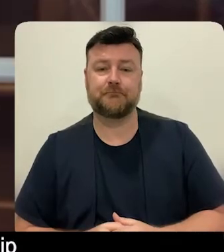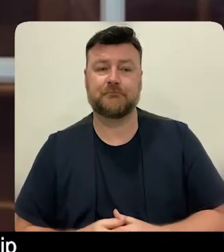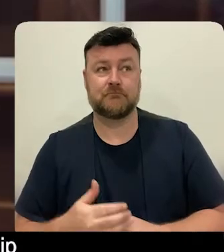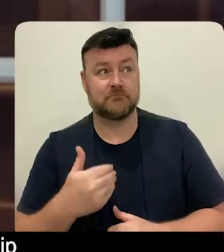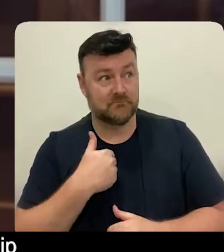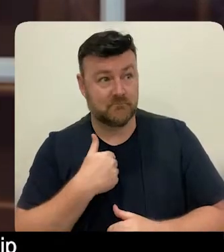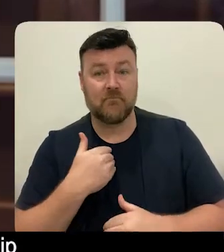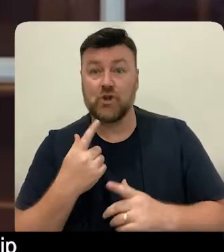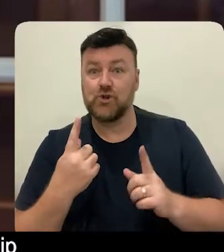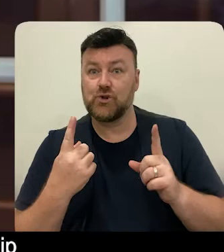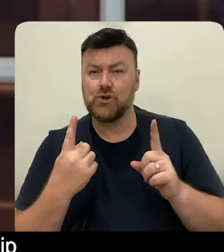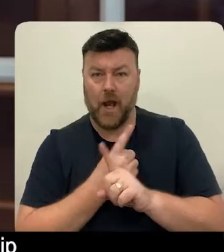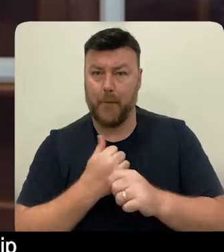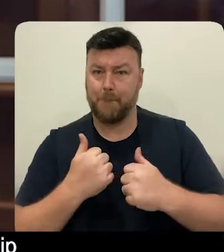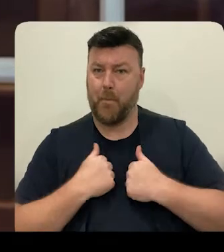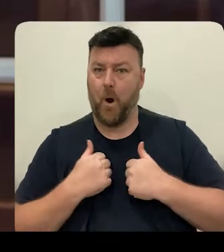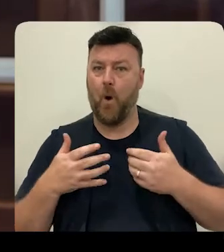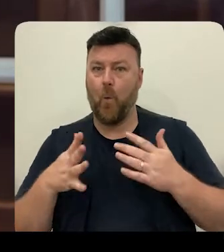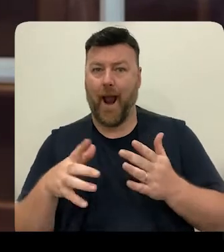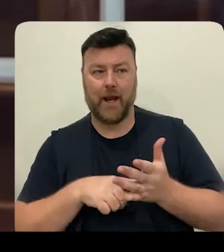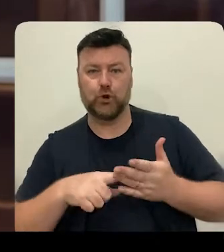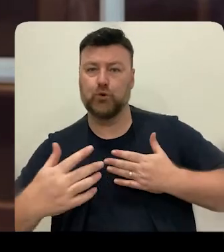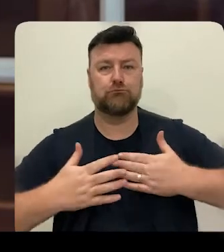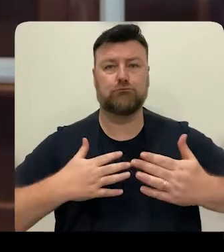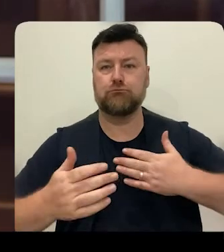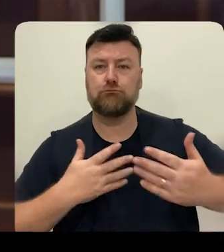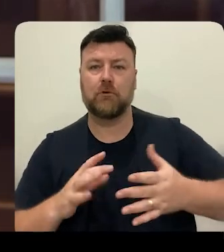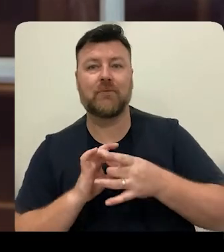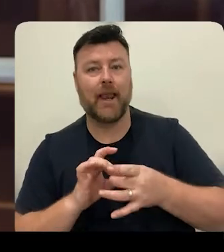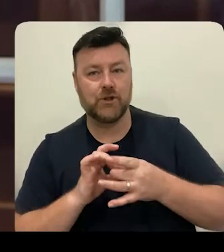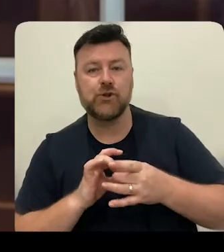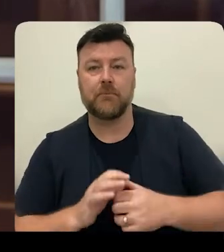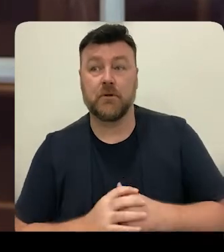I functioned in relationship and did some really good repair work.